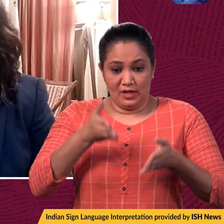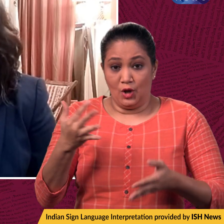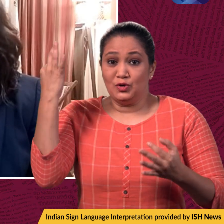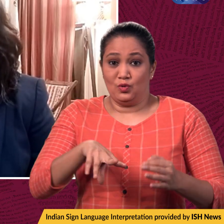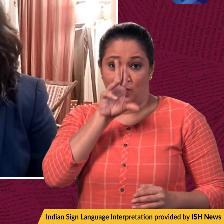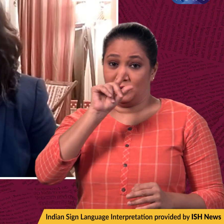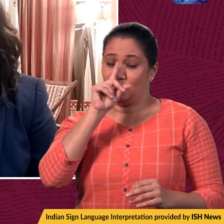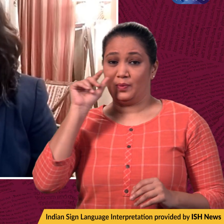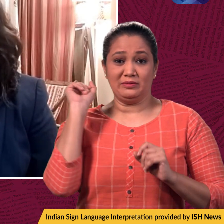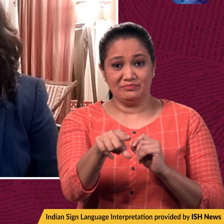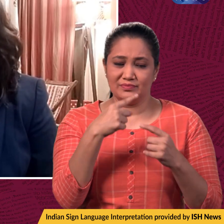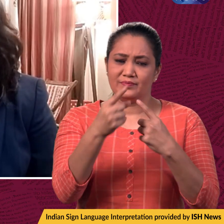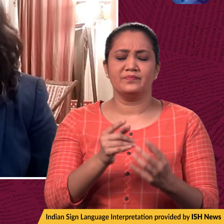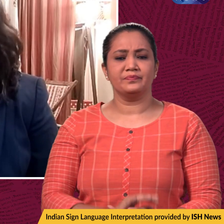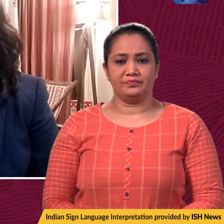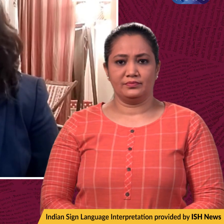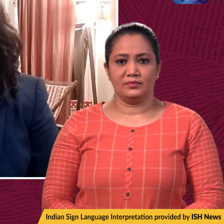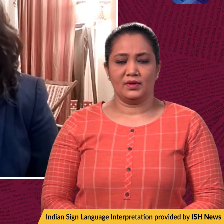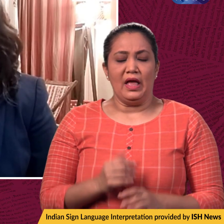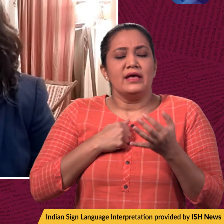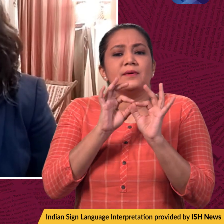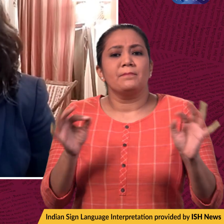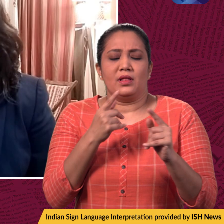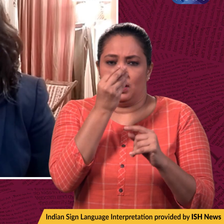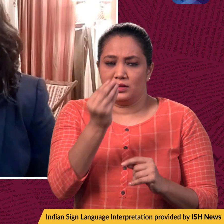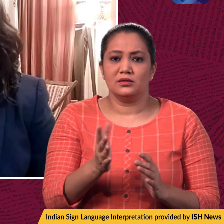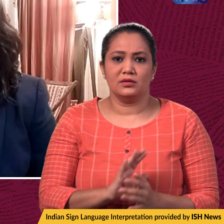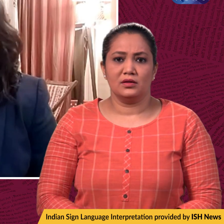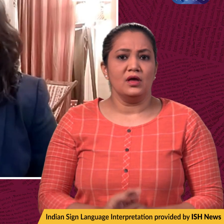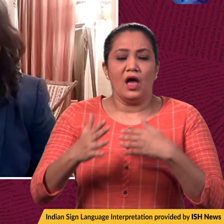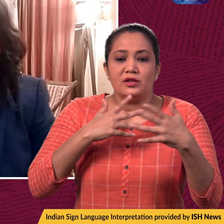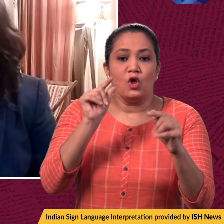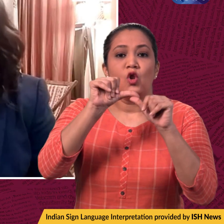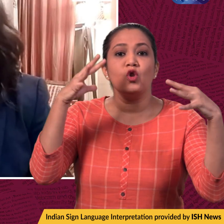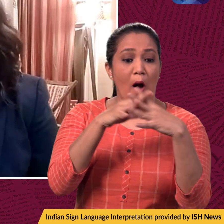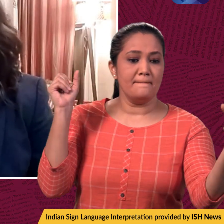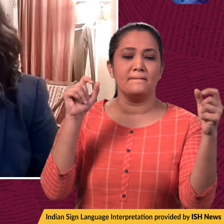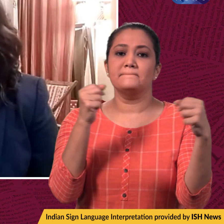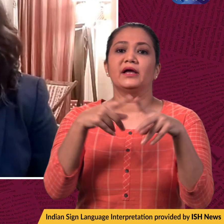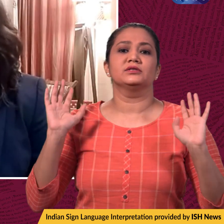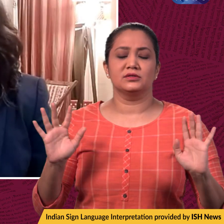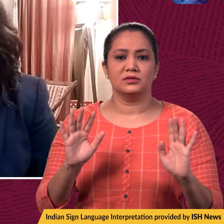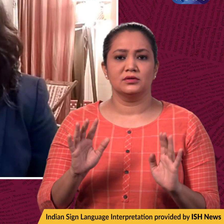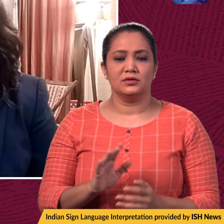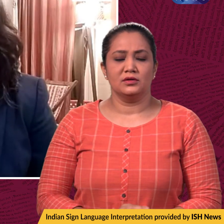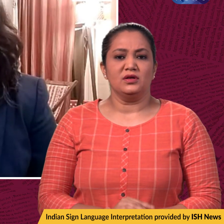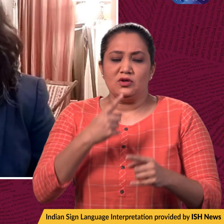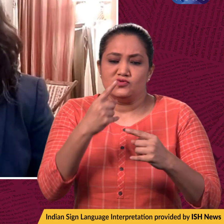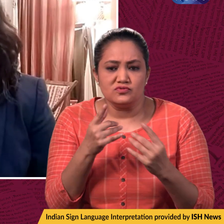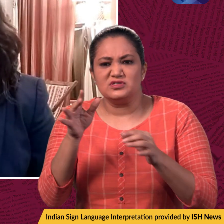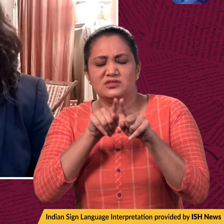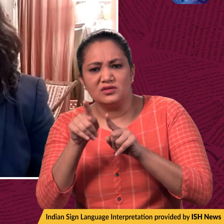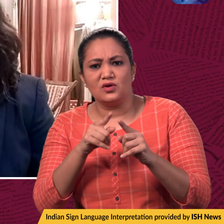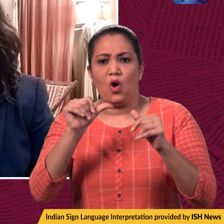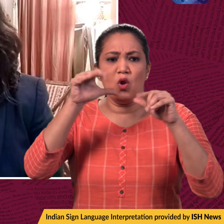this new tweet, he says, and I quote, "I simply mean that which matches the law. I am against censorship that